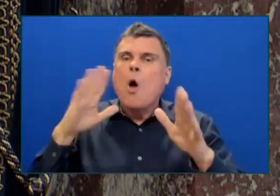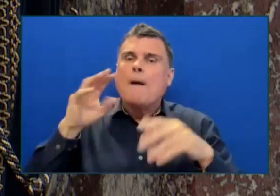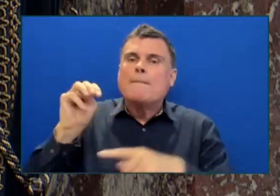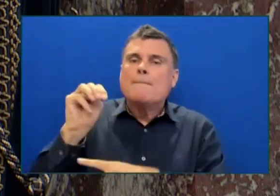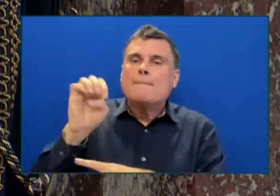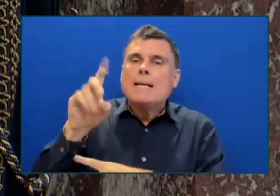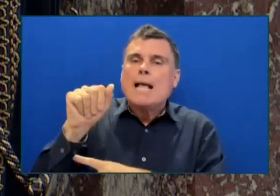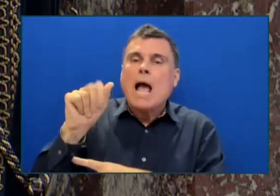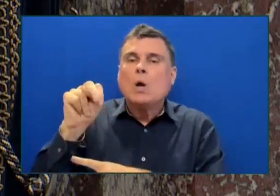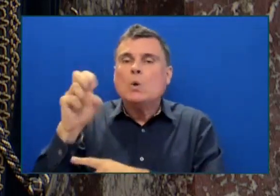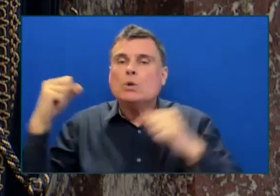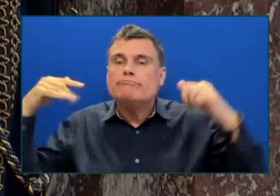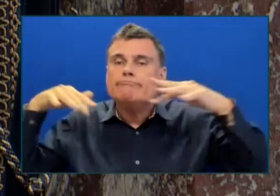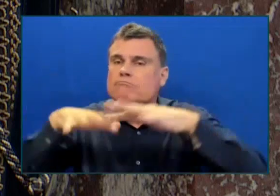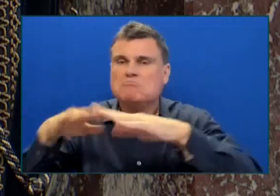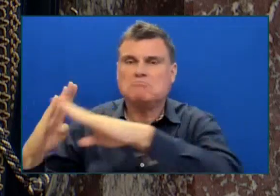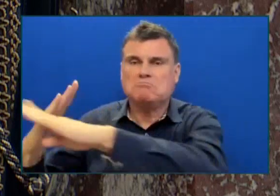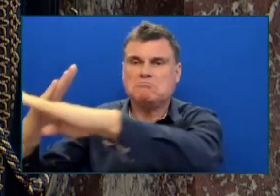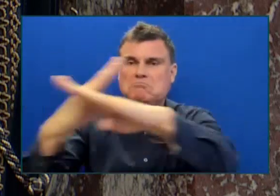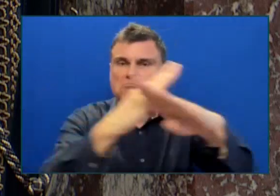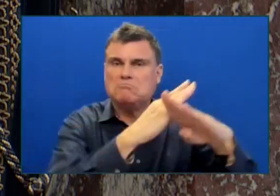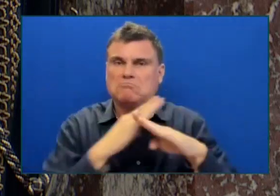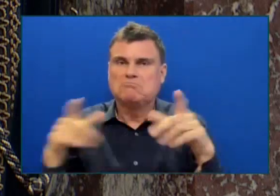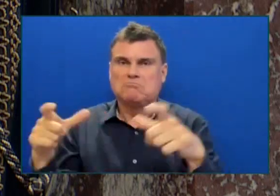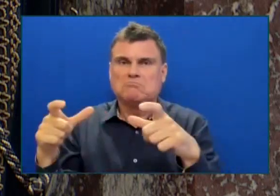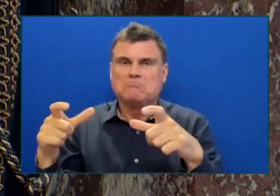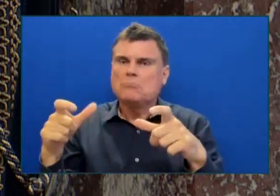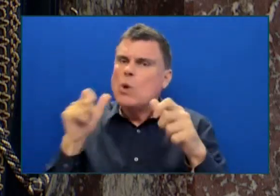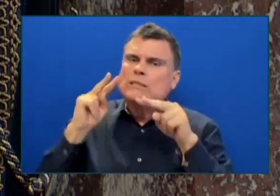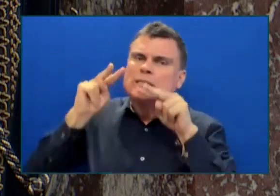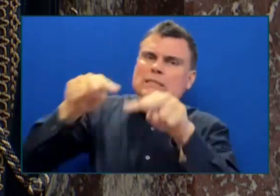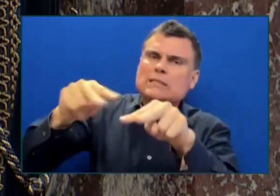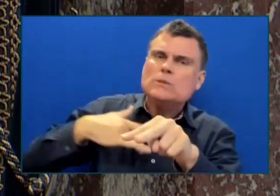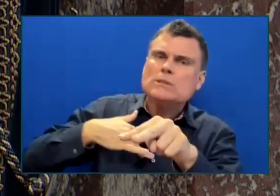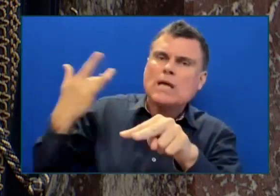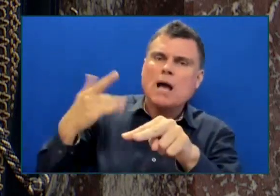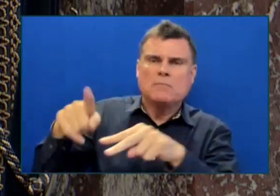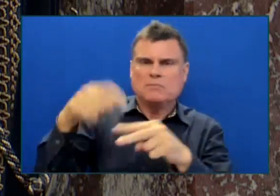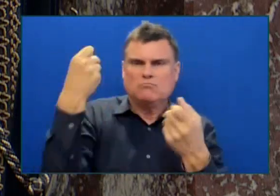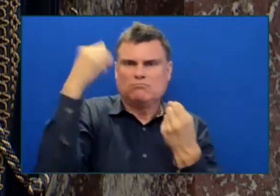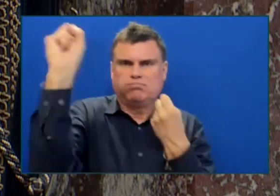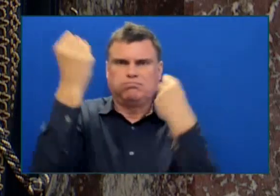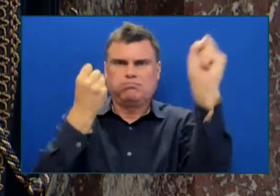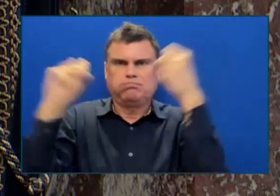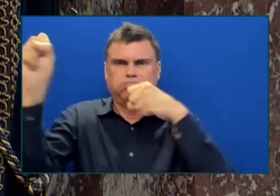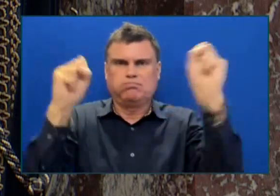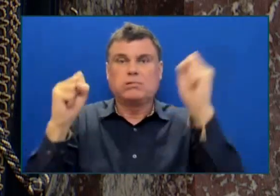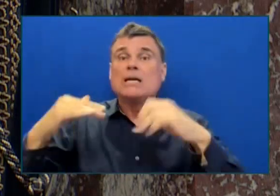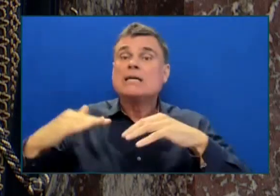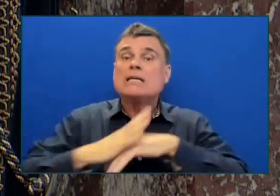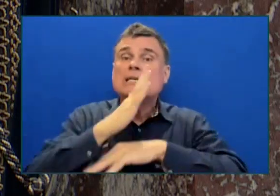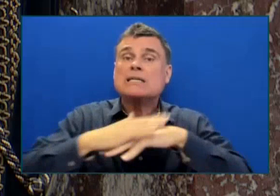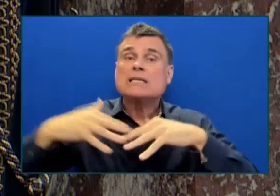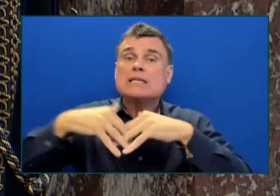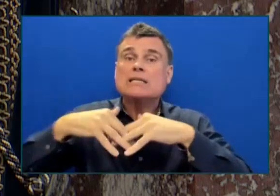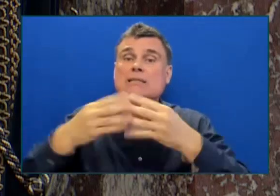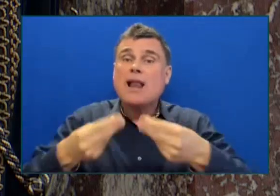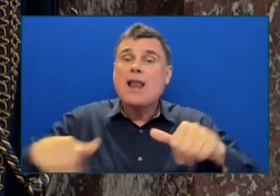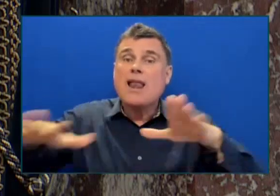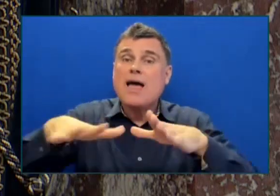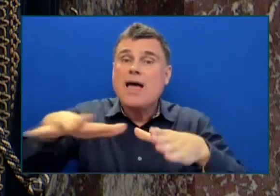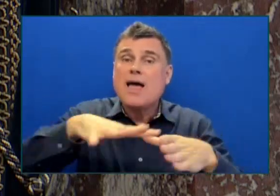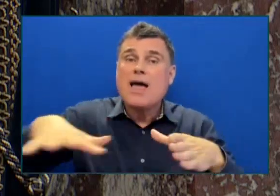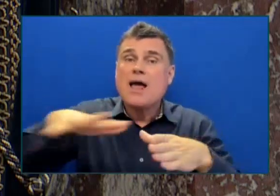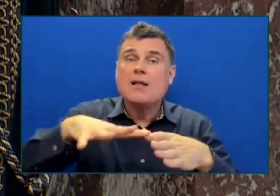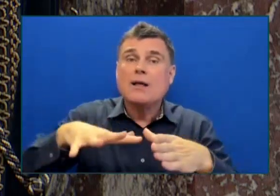the ongoing demonstrations on Wet'suwet'en territory, and journalists were unlawfully arrested. It also occurred at